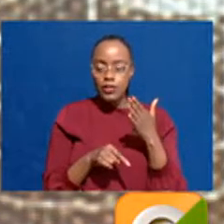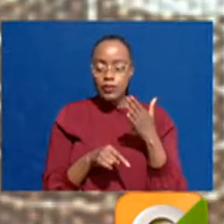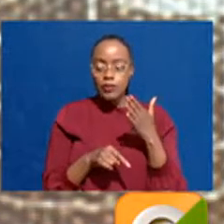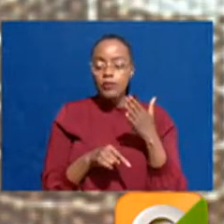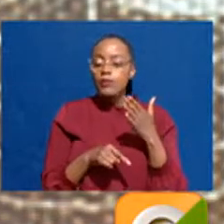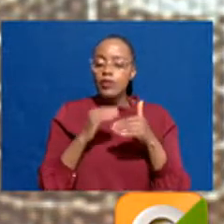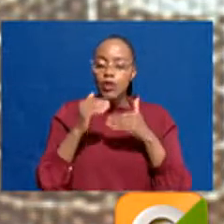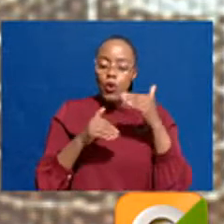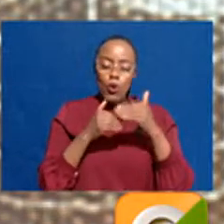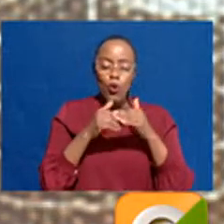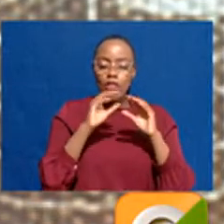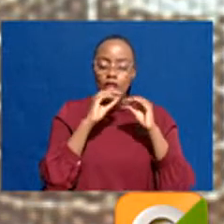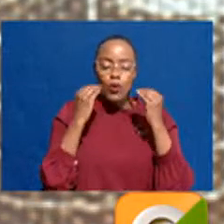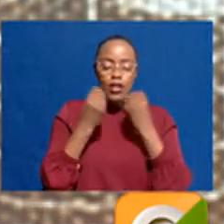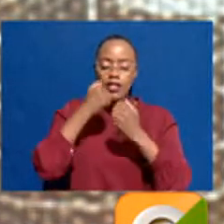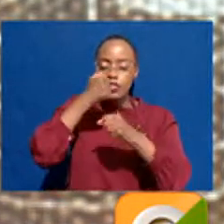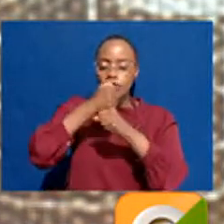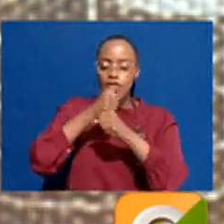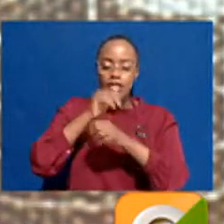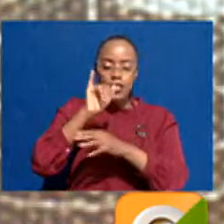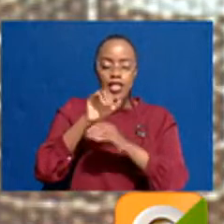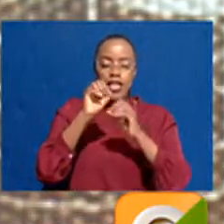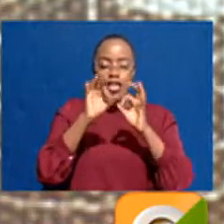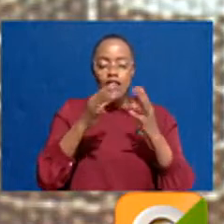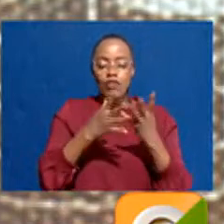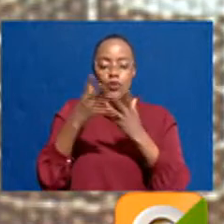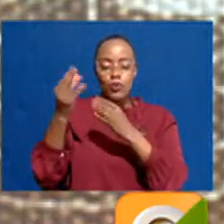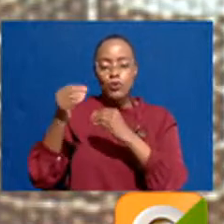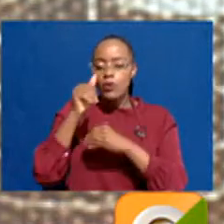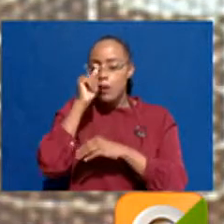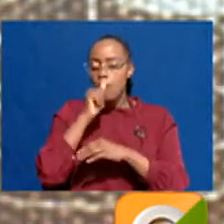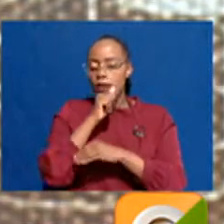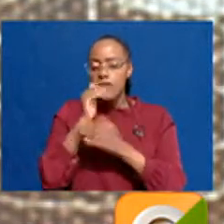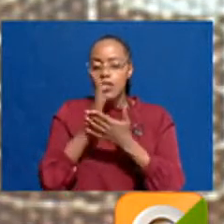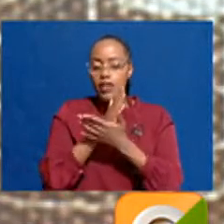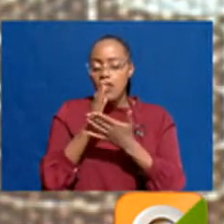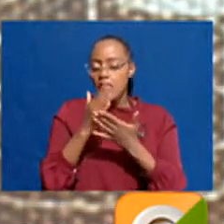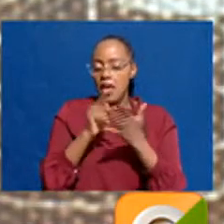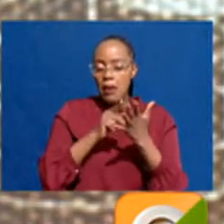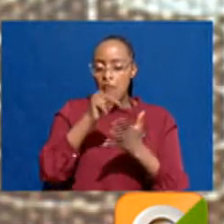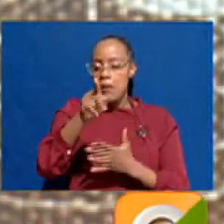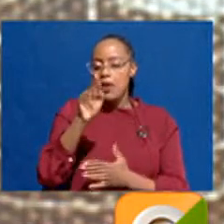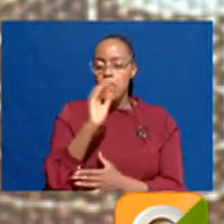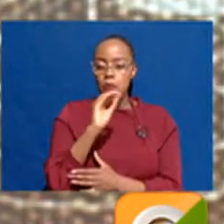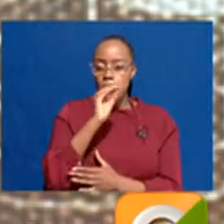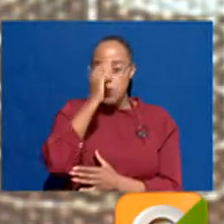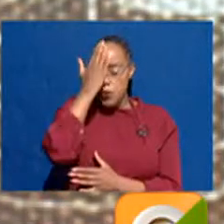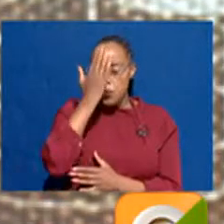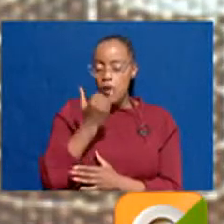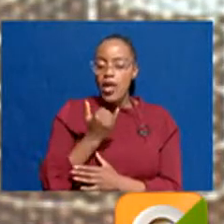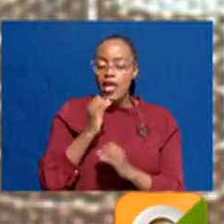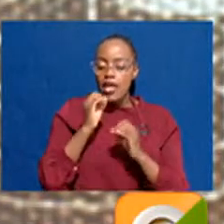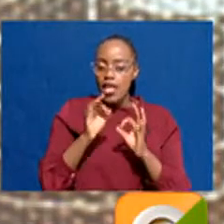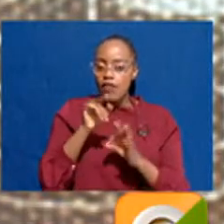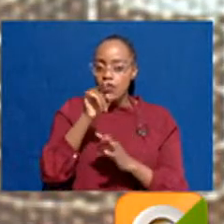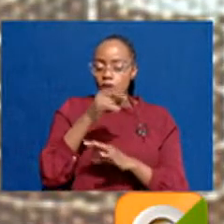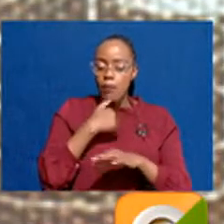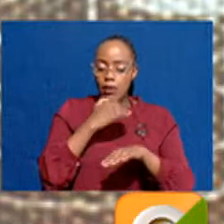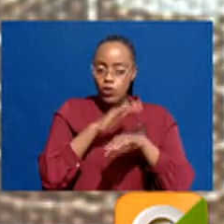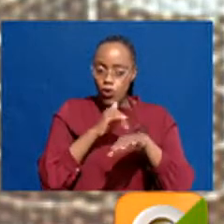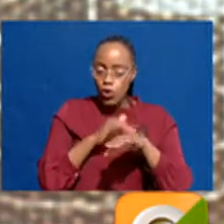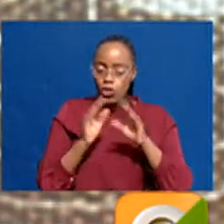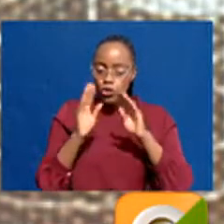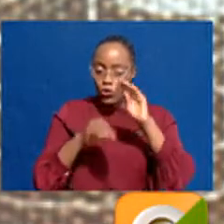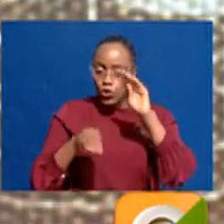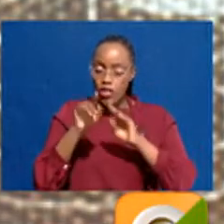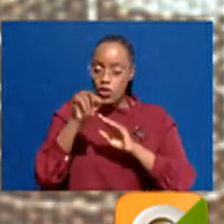what every organization does. Even if you went to private sector, they don't compensate. Why? If you are being called to contribute,